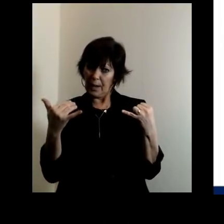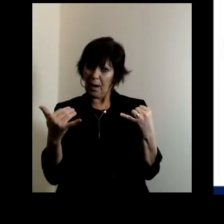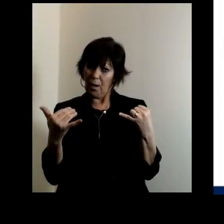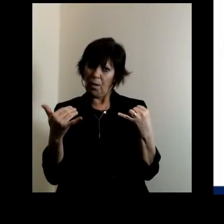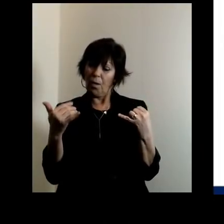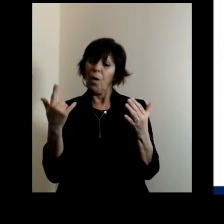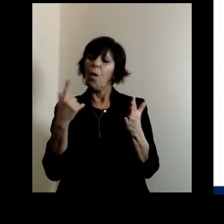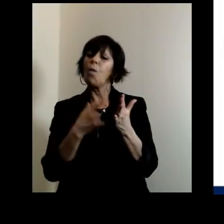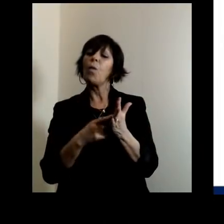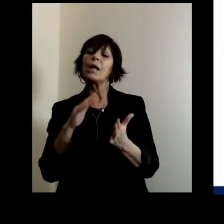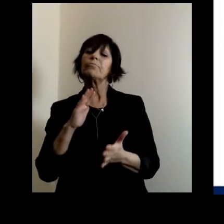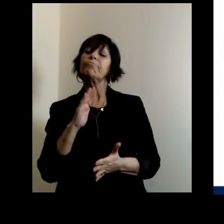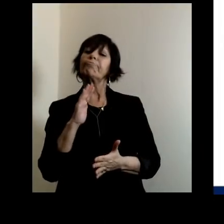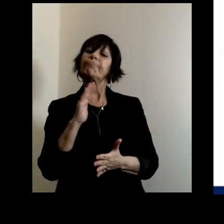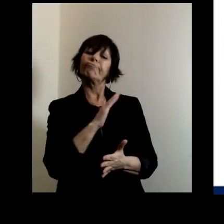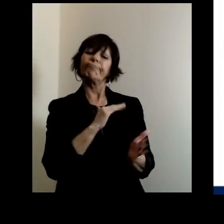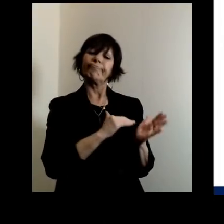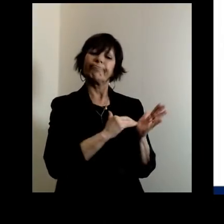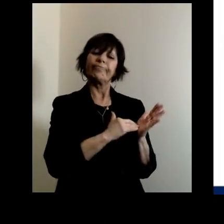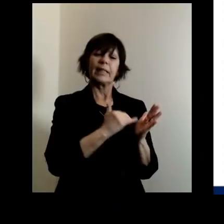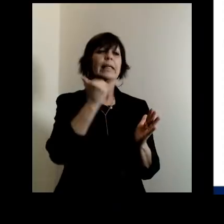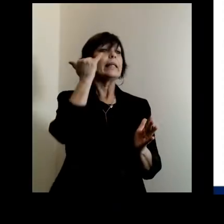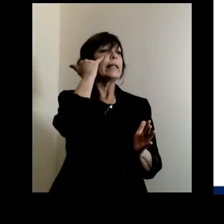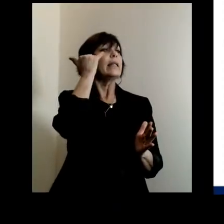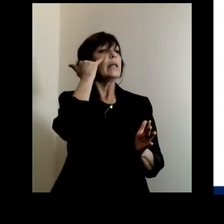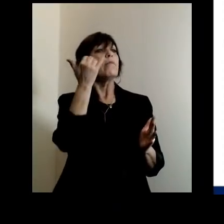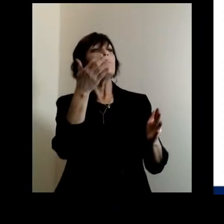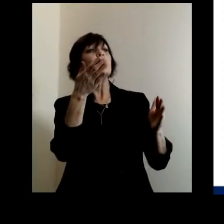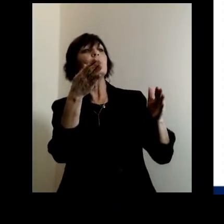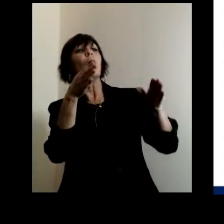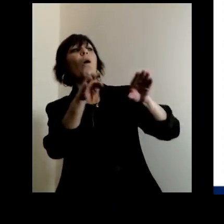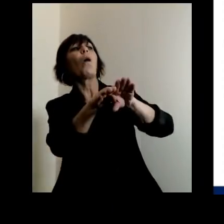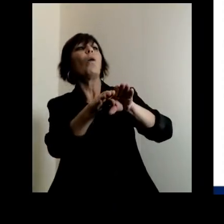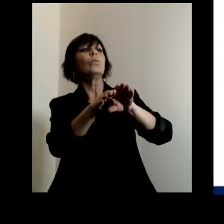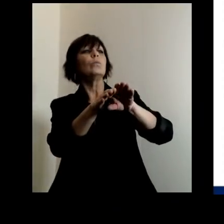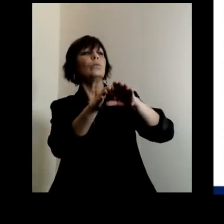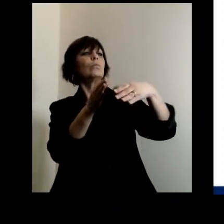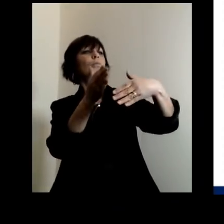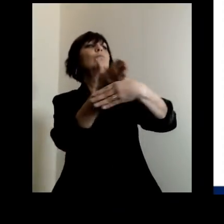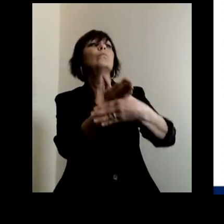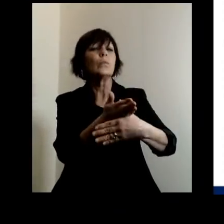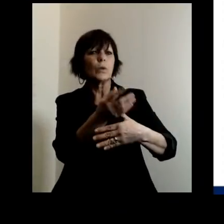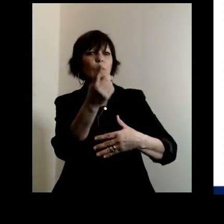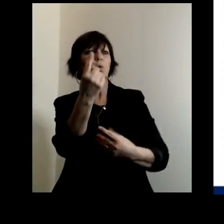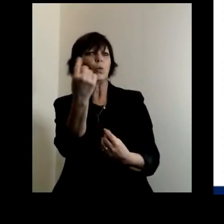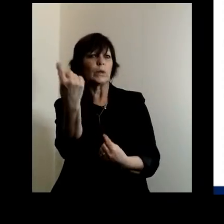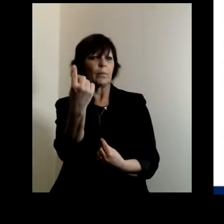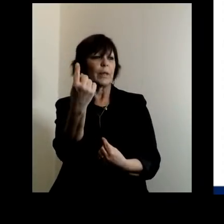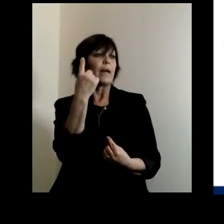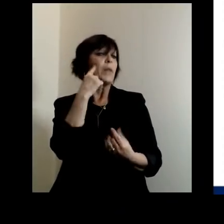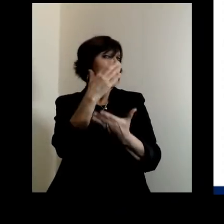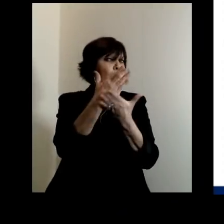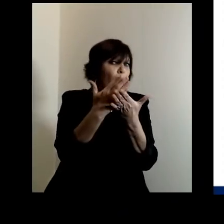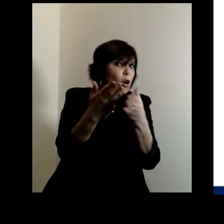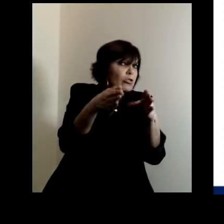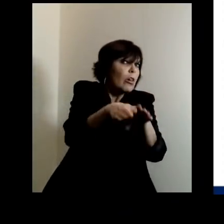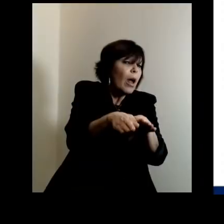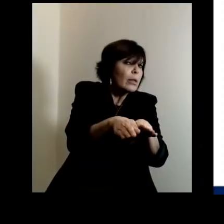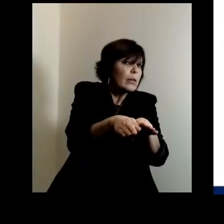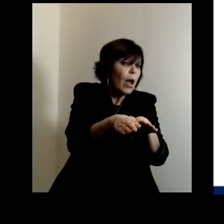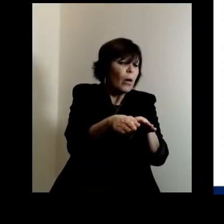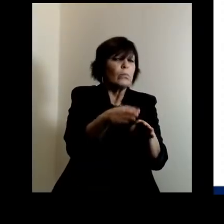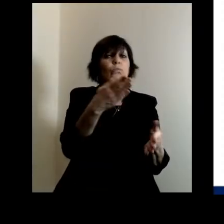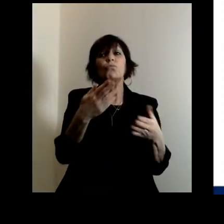Dr. Winkelstein's model predicts if we do have some type of intervention with a lockdown, either a partial lockdown, which we